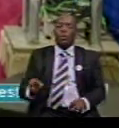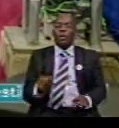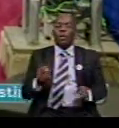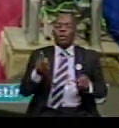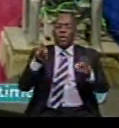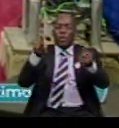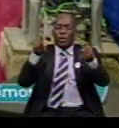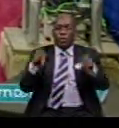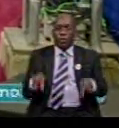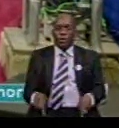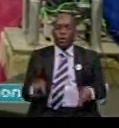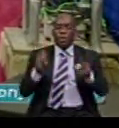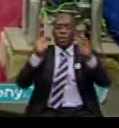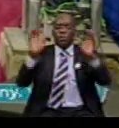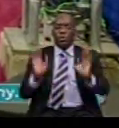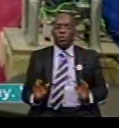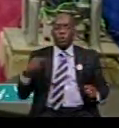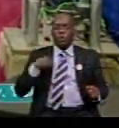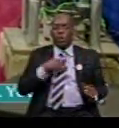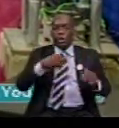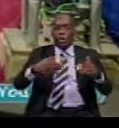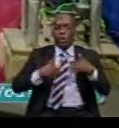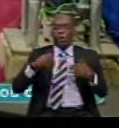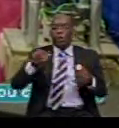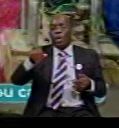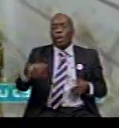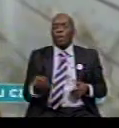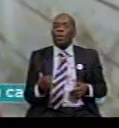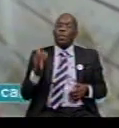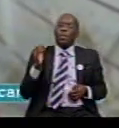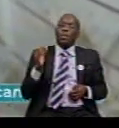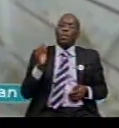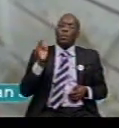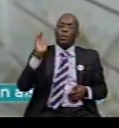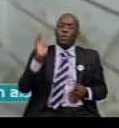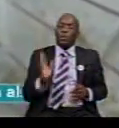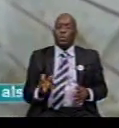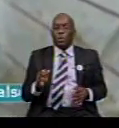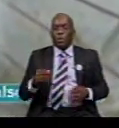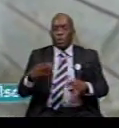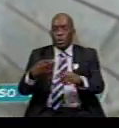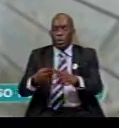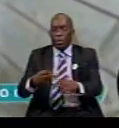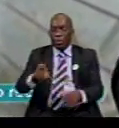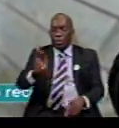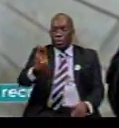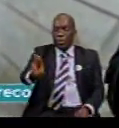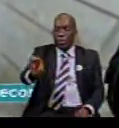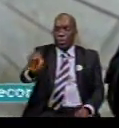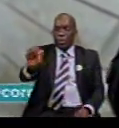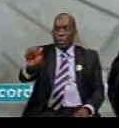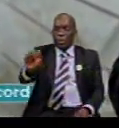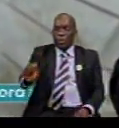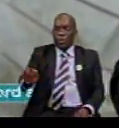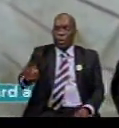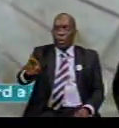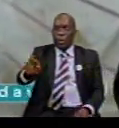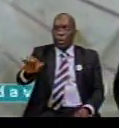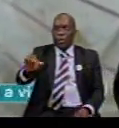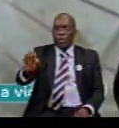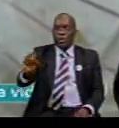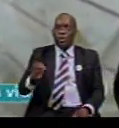another testifier here. Good evening, church. My name is Wari Solajide Olainka. I want to give God the